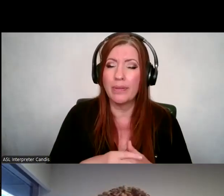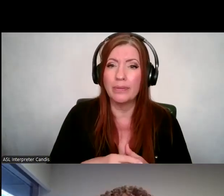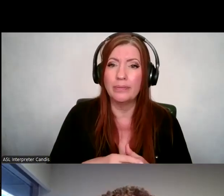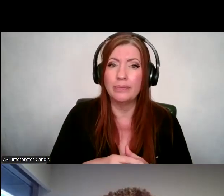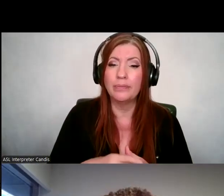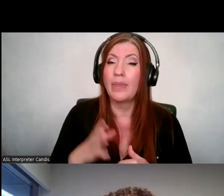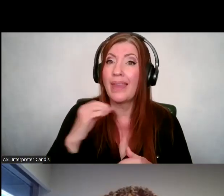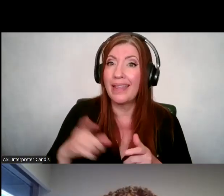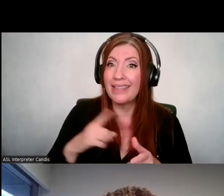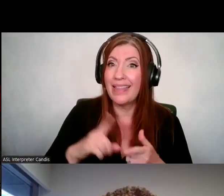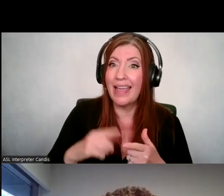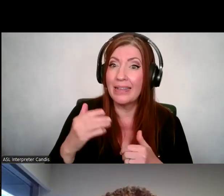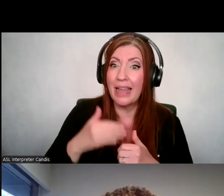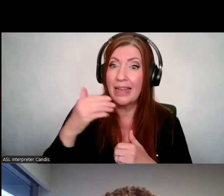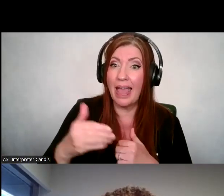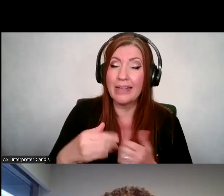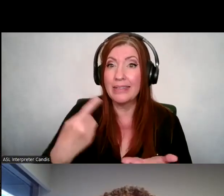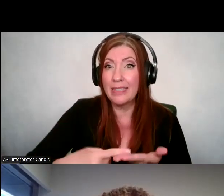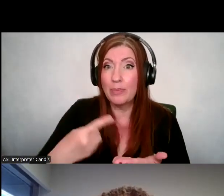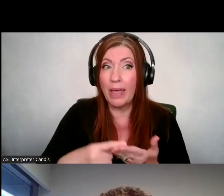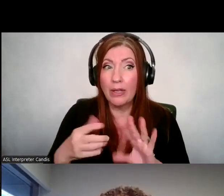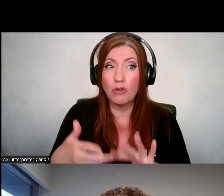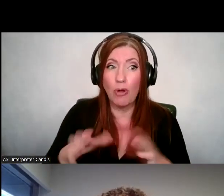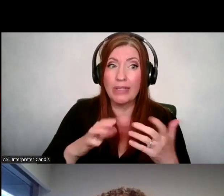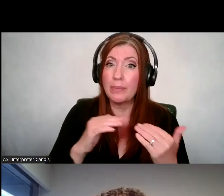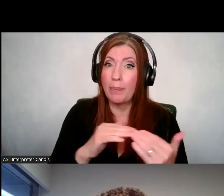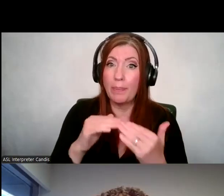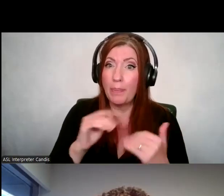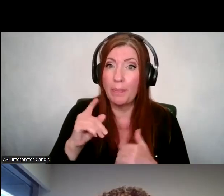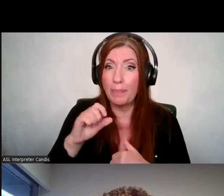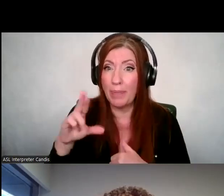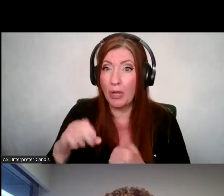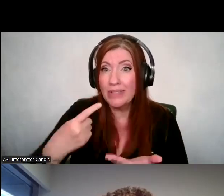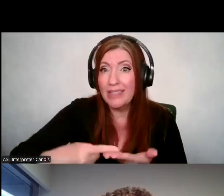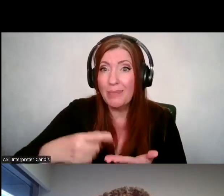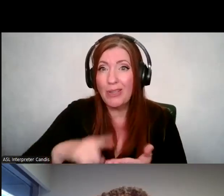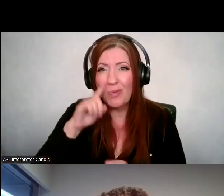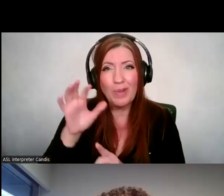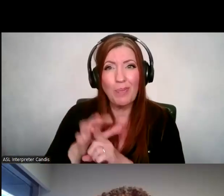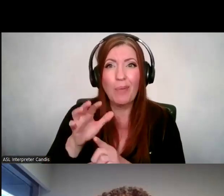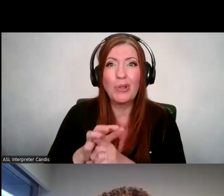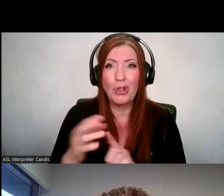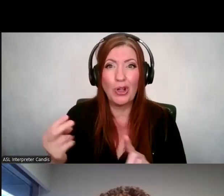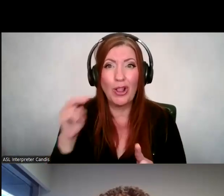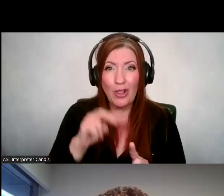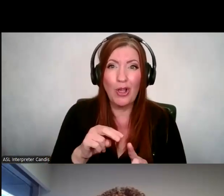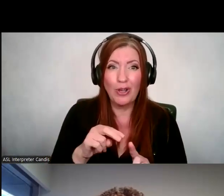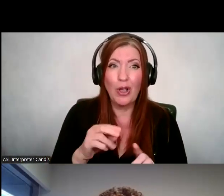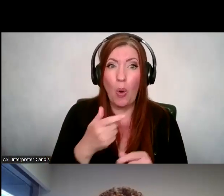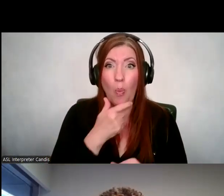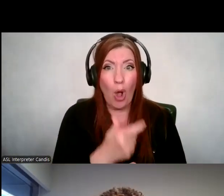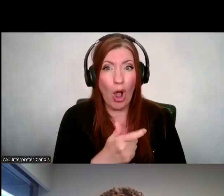And then our next debate, Crisis Peers. The debates have been quite popular, so do tune in for that.